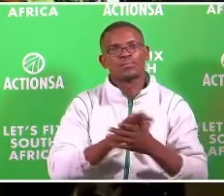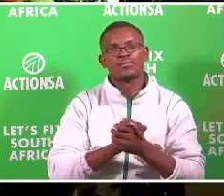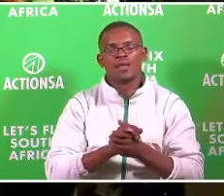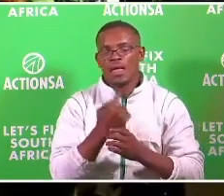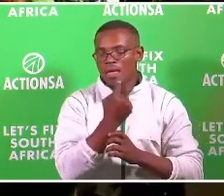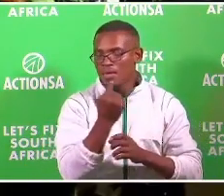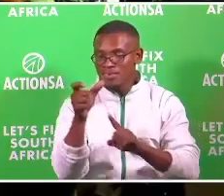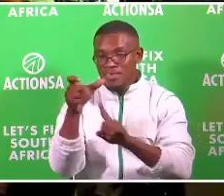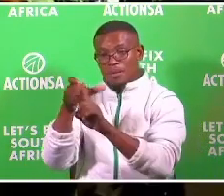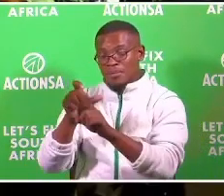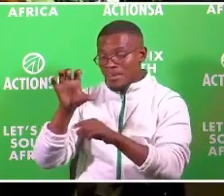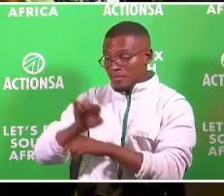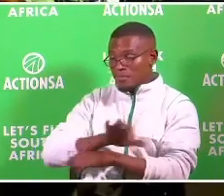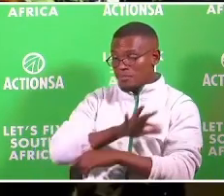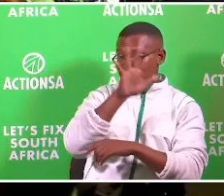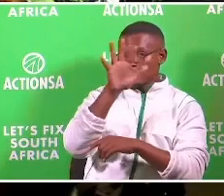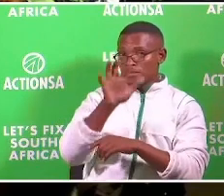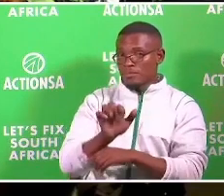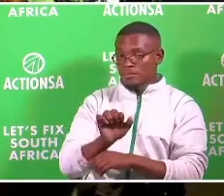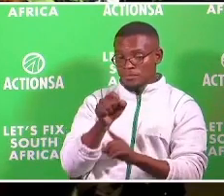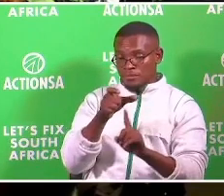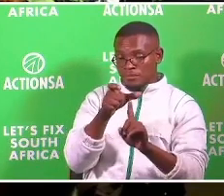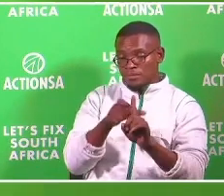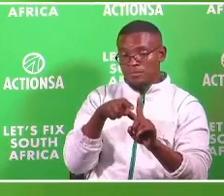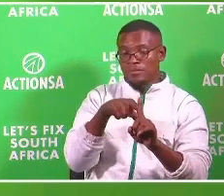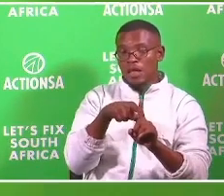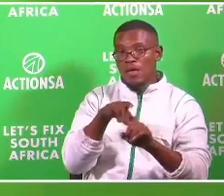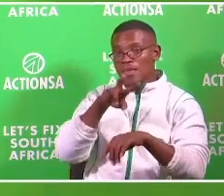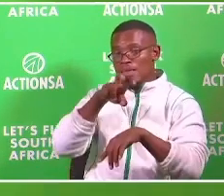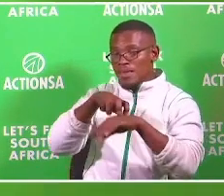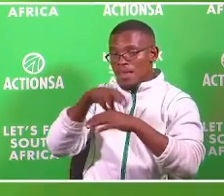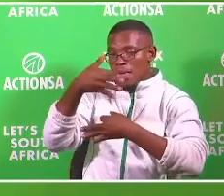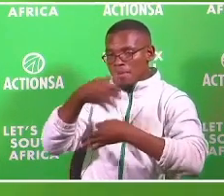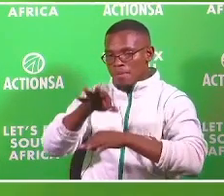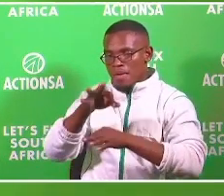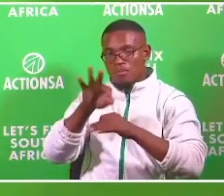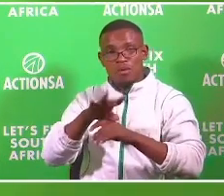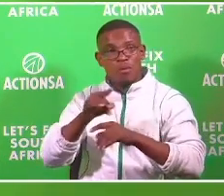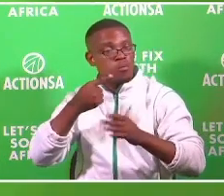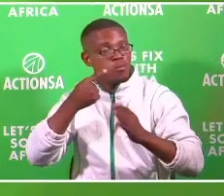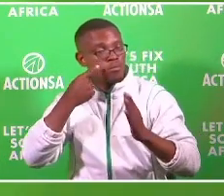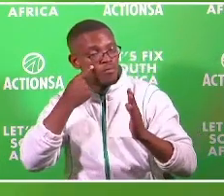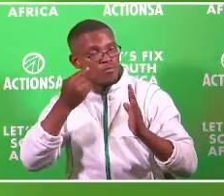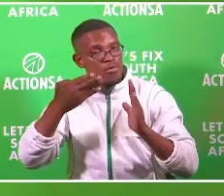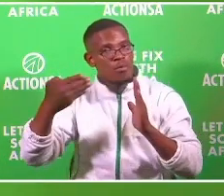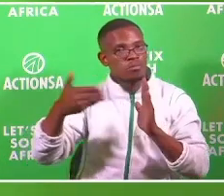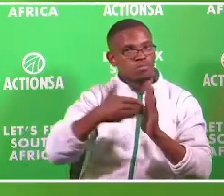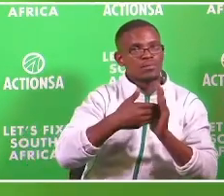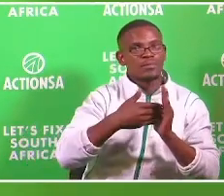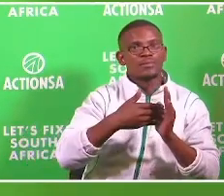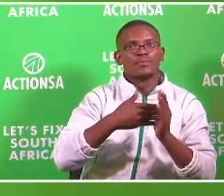Everyone who is in South Africa will have the paperwork to be here in our country.